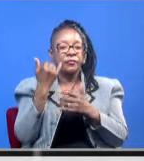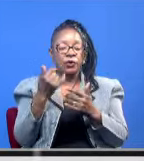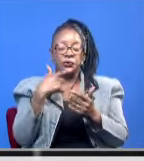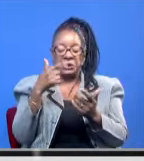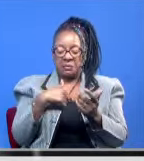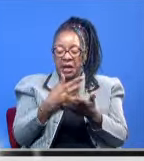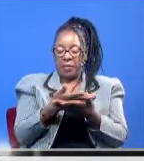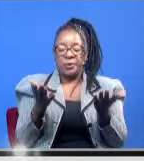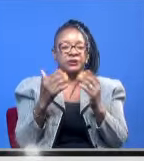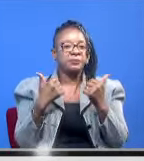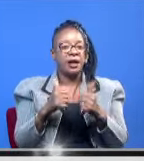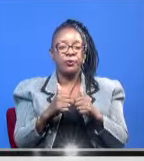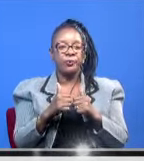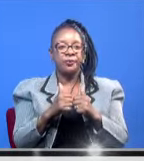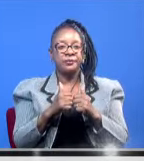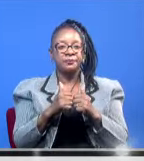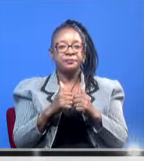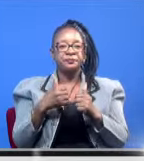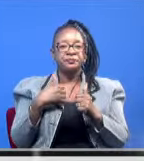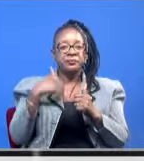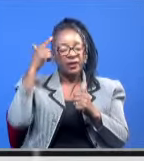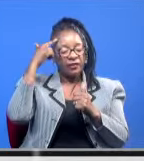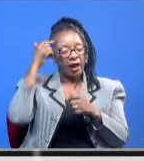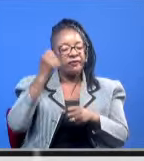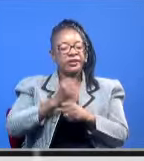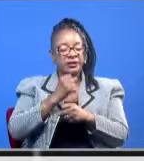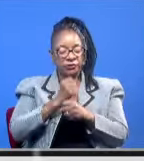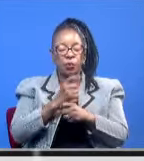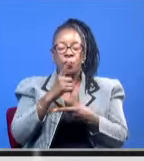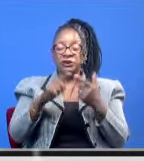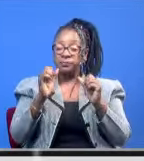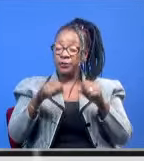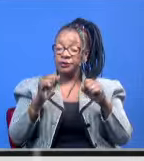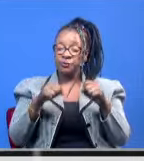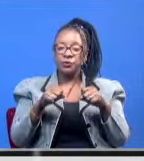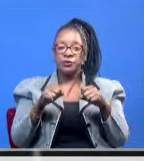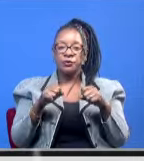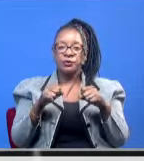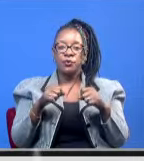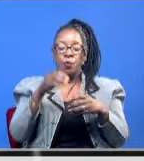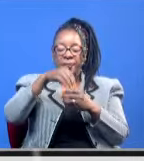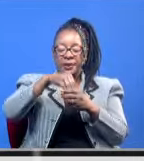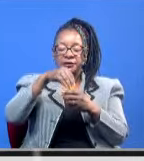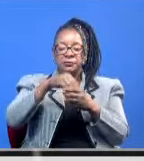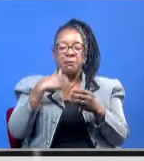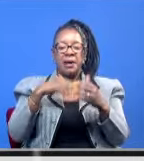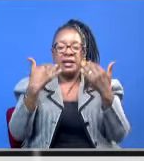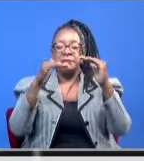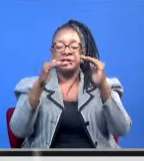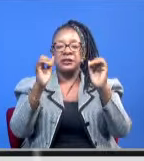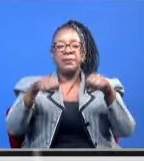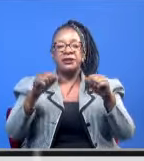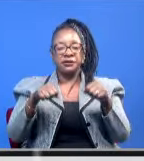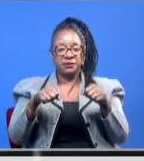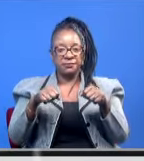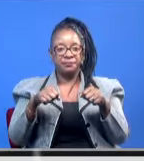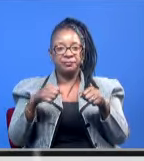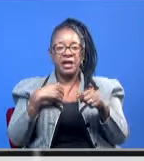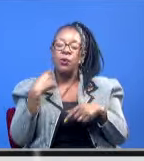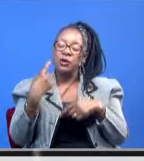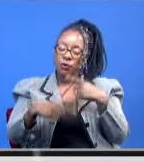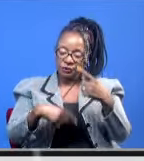otherwise, I think I have done what is possible within my limited ability. Nanita